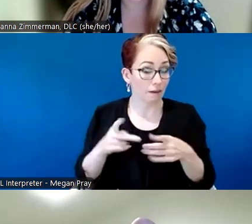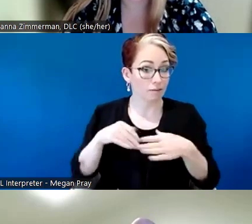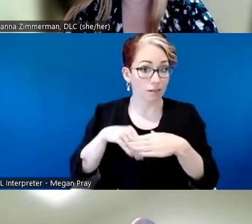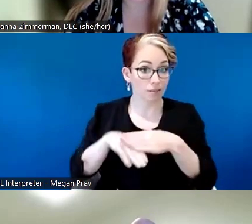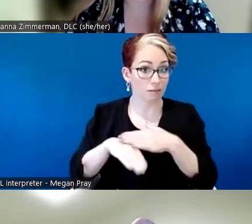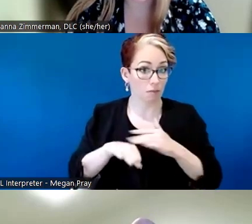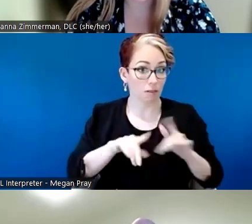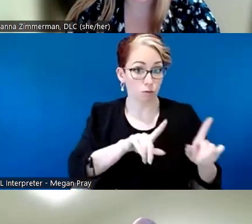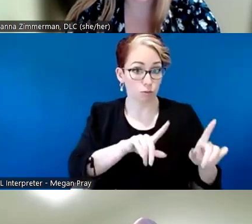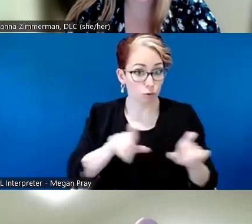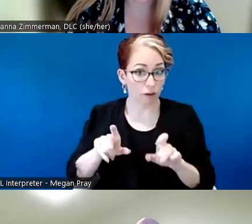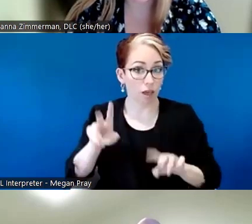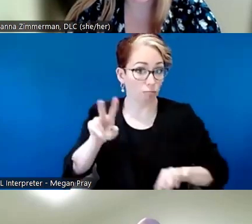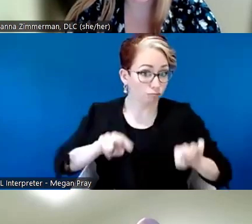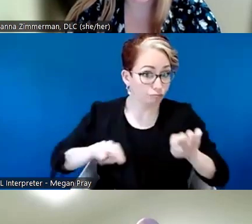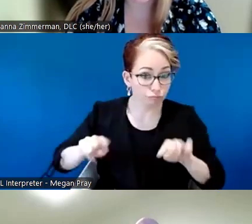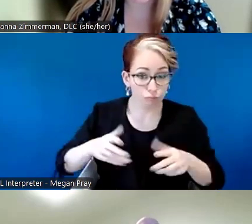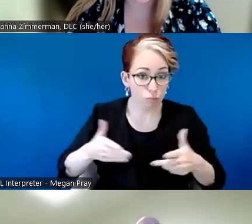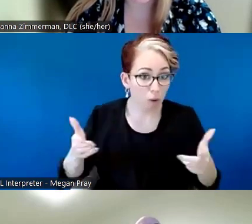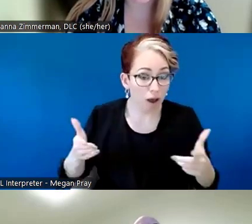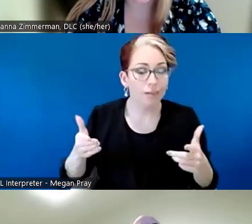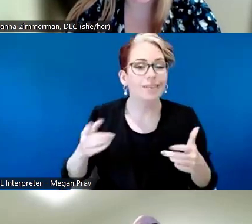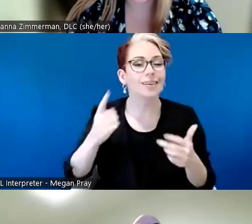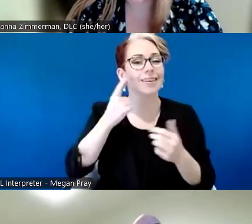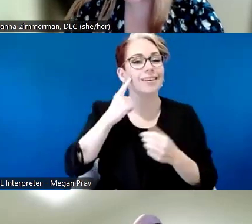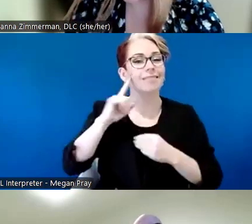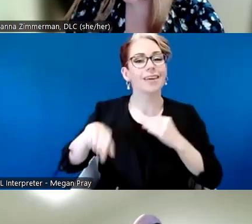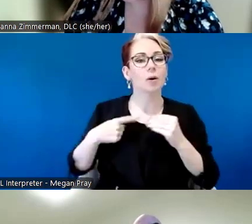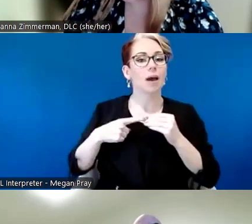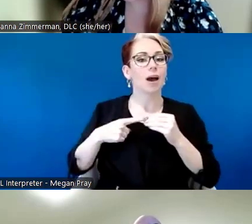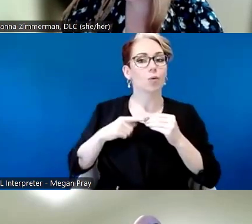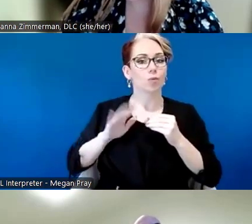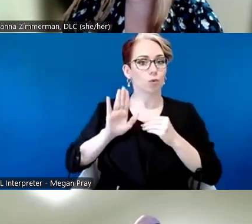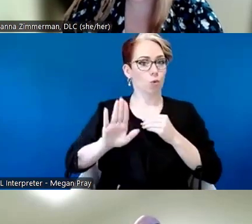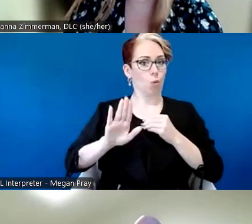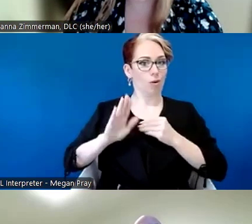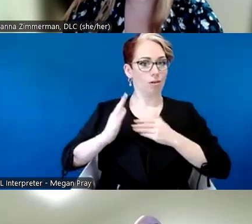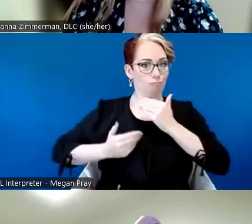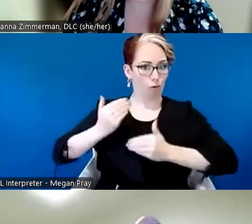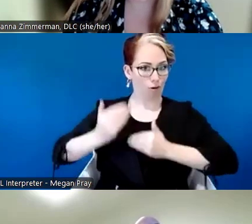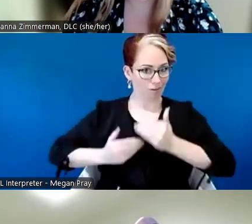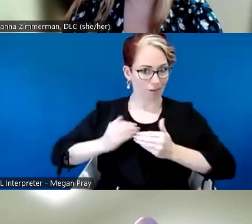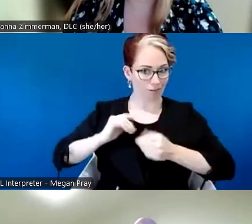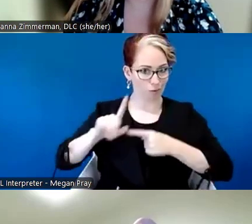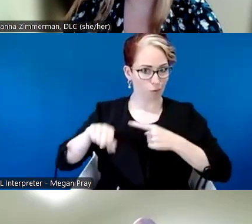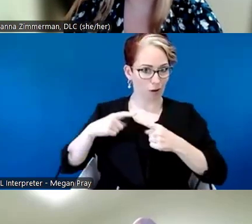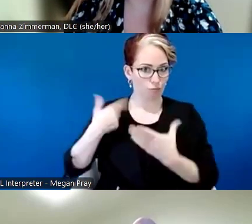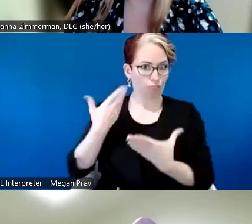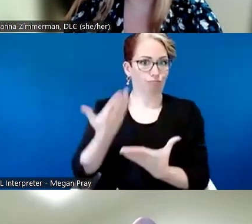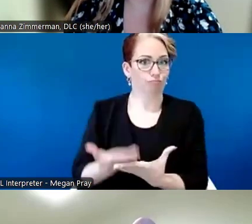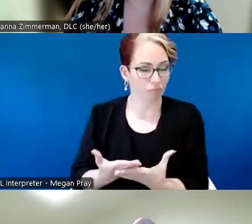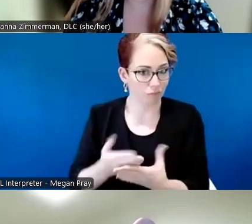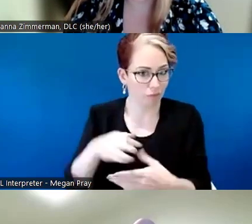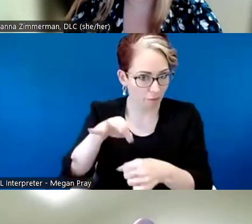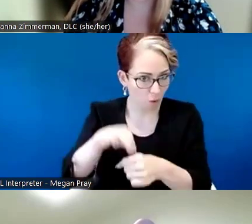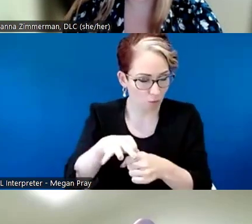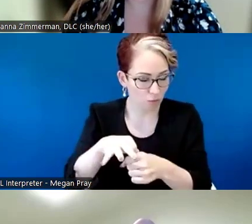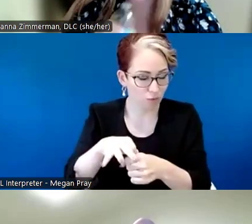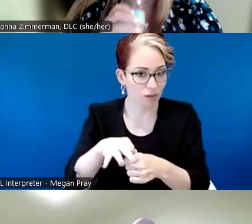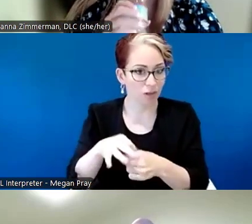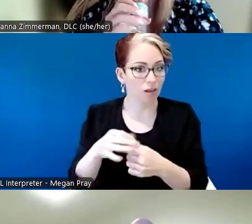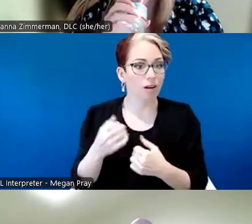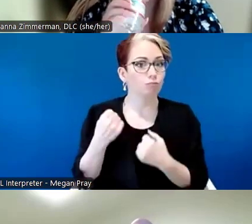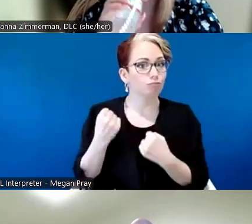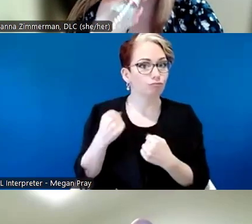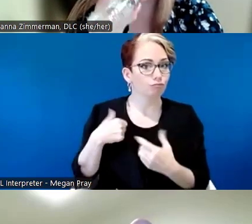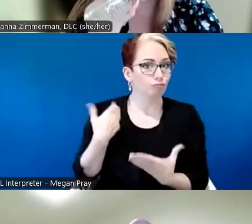survey is to think about the process that you use when you go to vote. You will arrive at the polling place. You will